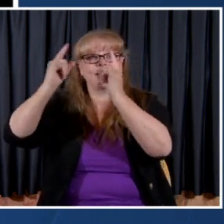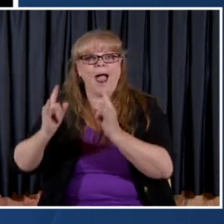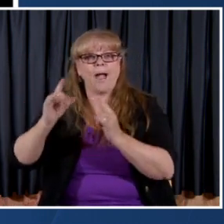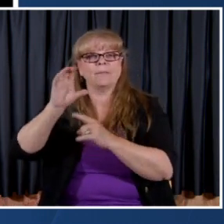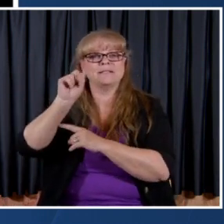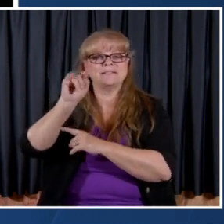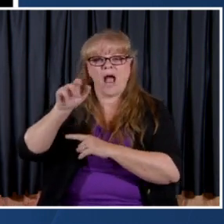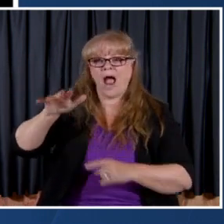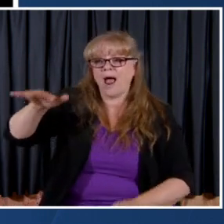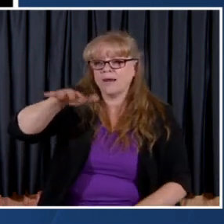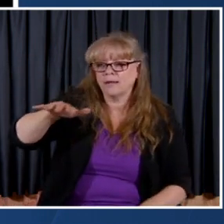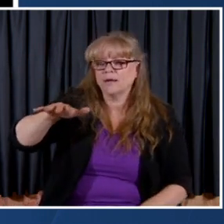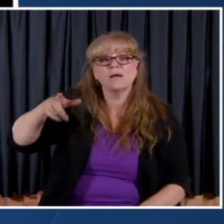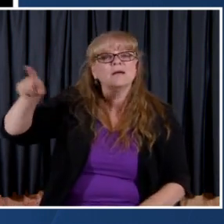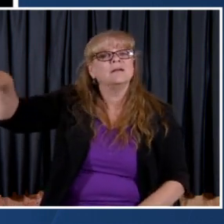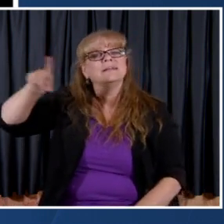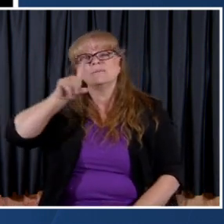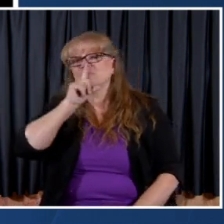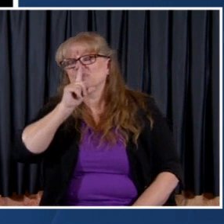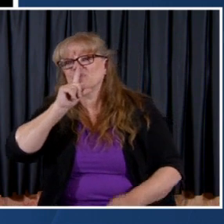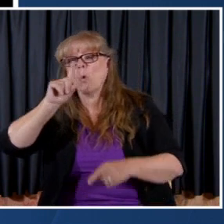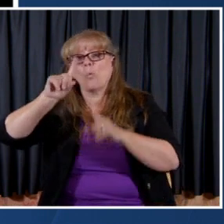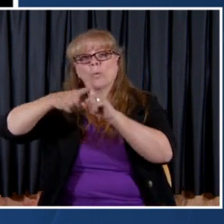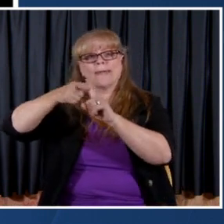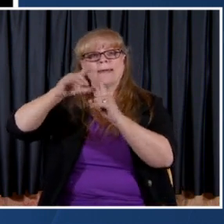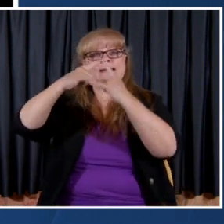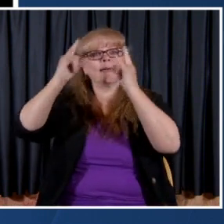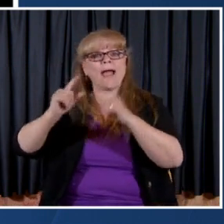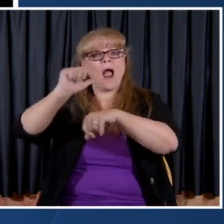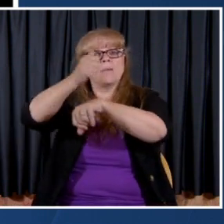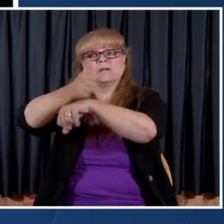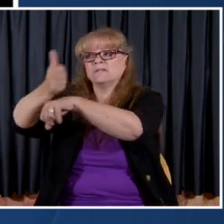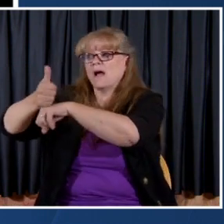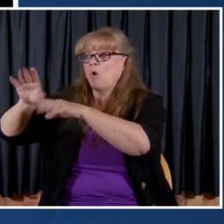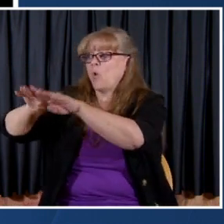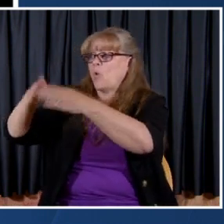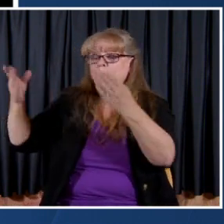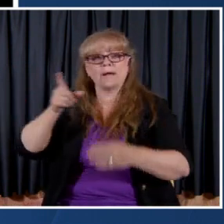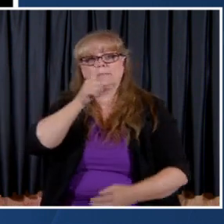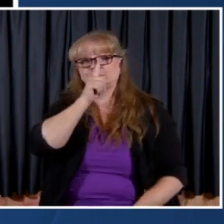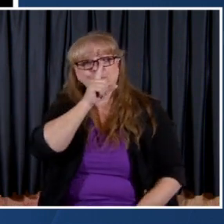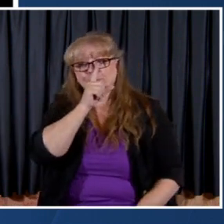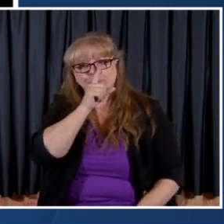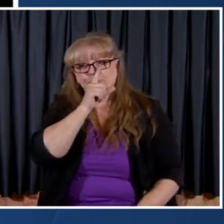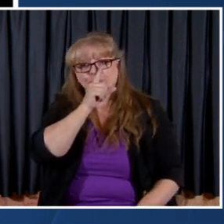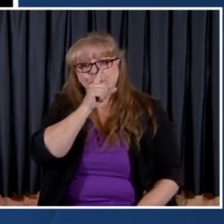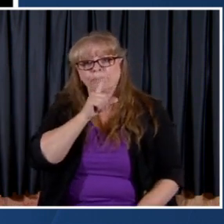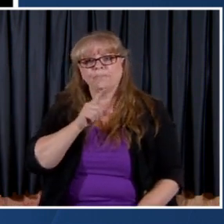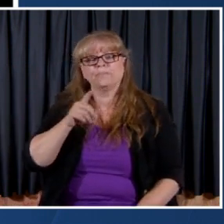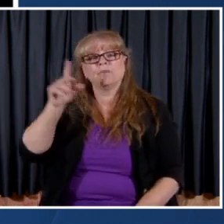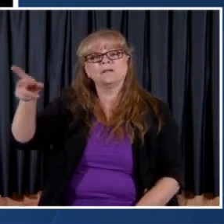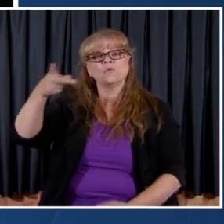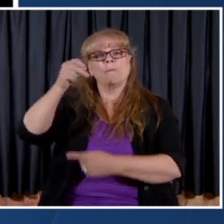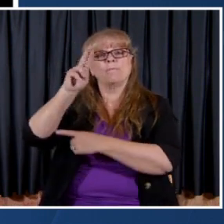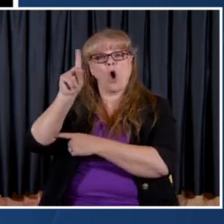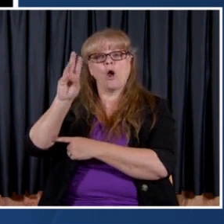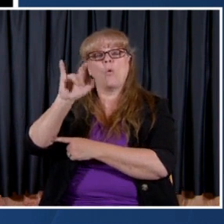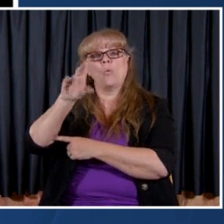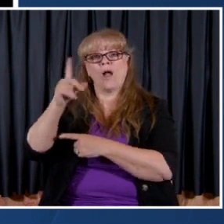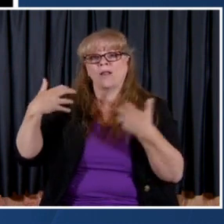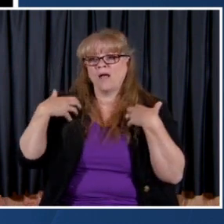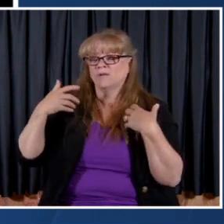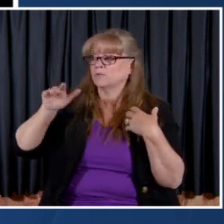still remain open, as you mentioned. Can you explain the data and reasoning behind that decision? And are you at all optimistic